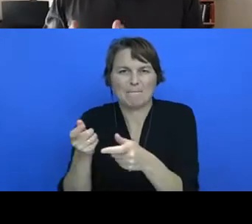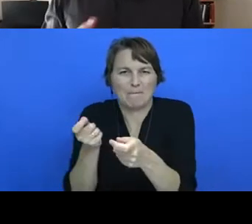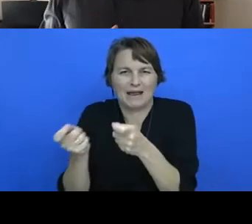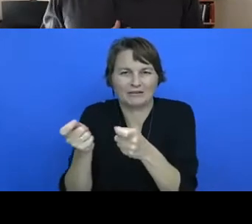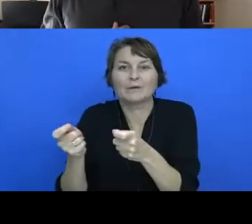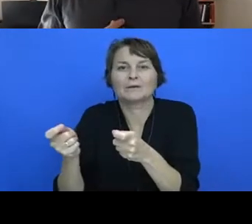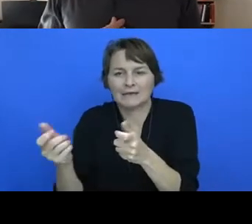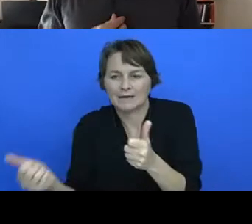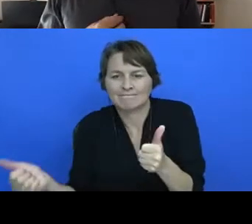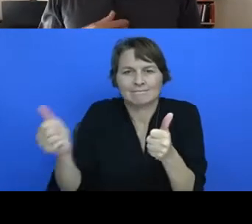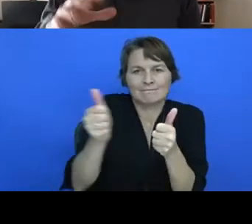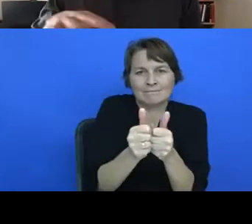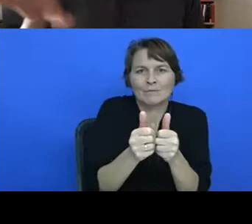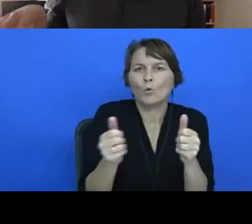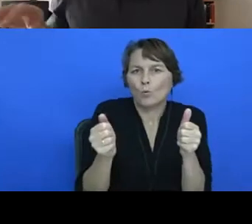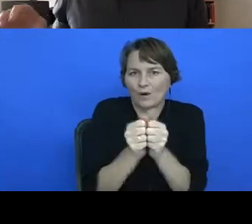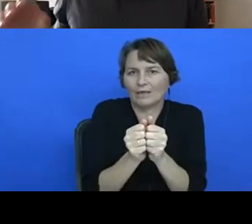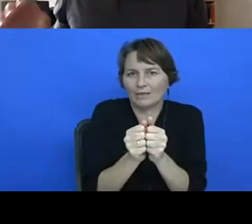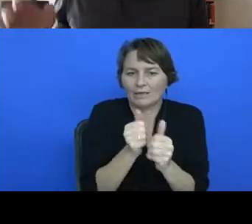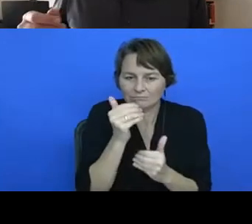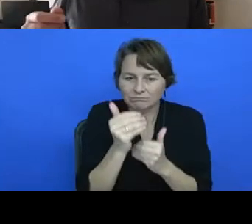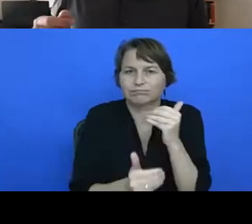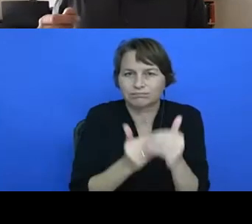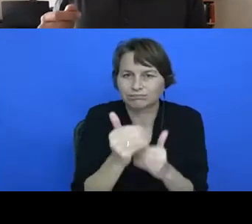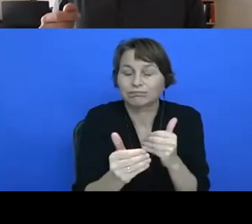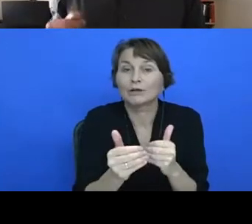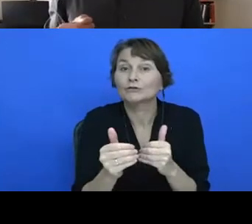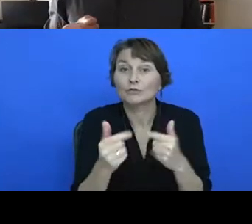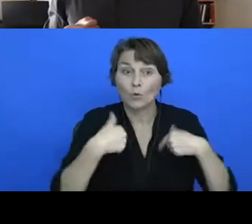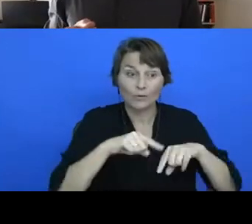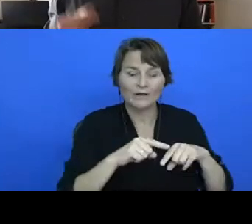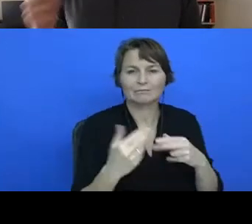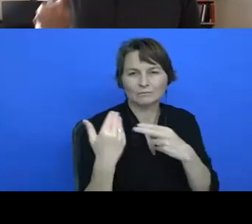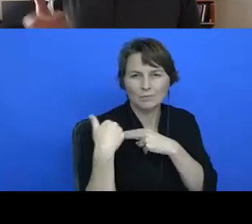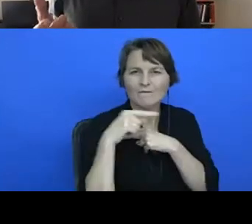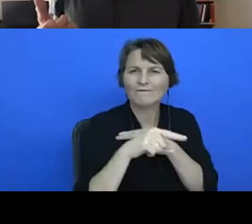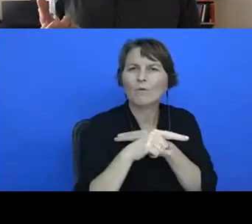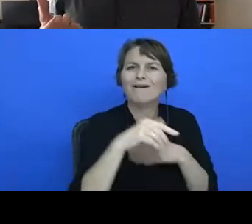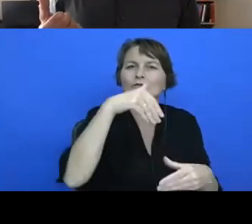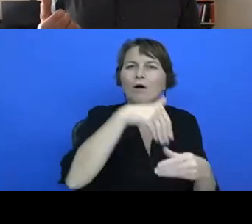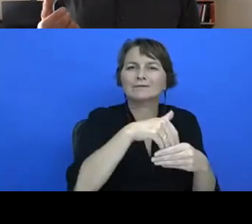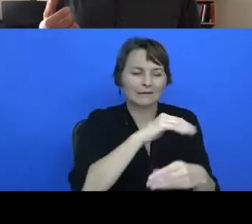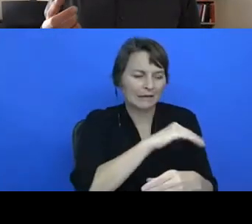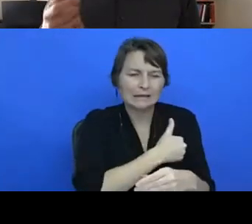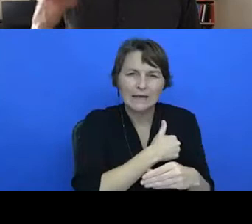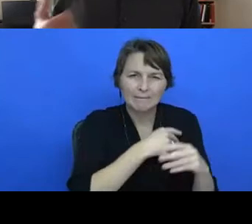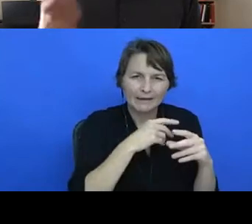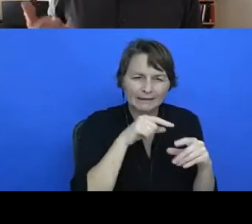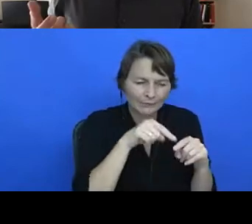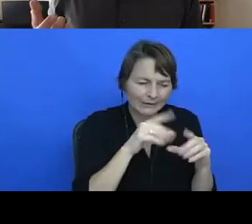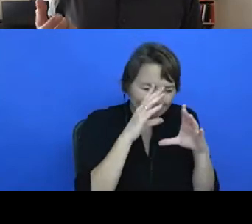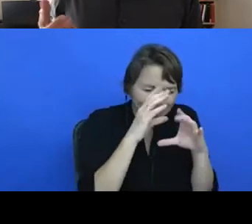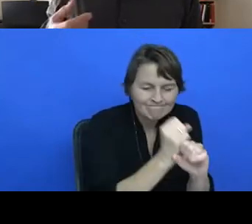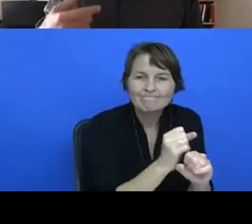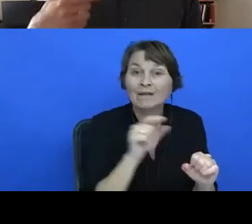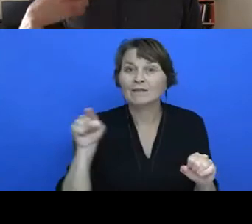out. And so that we could then focus on the academic content. And one of the nice things about that is that the events management